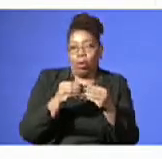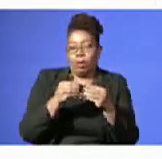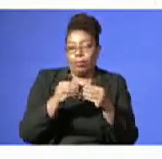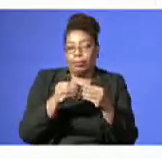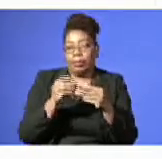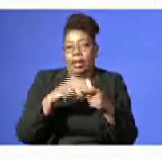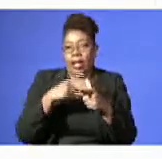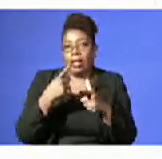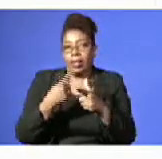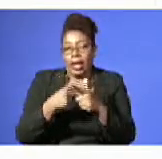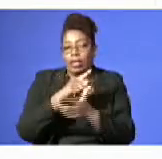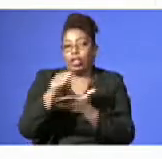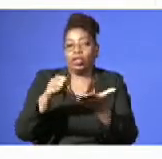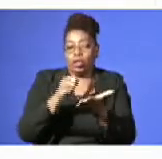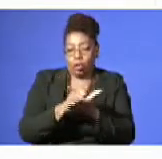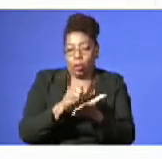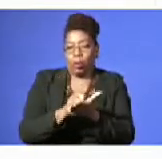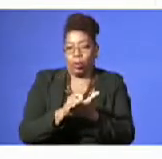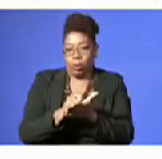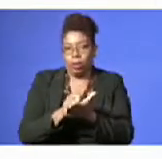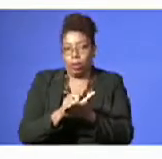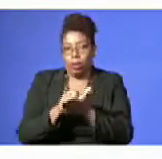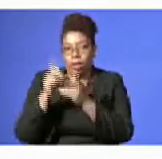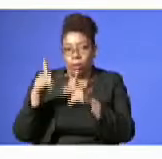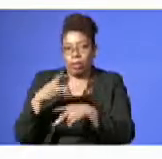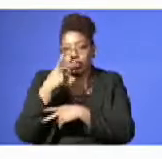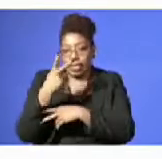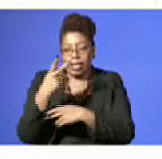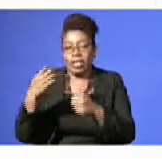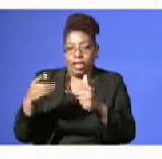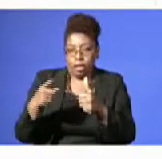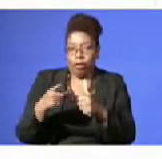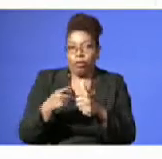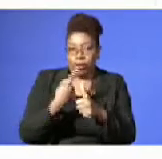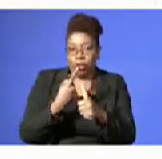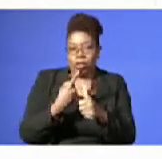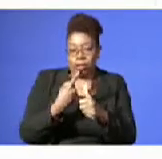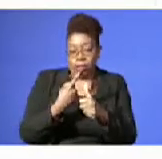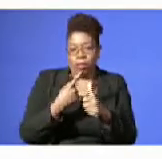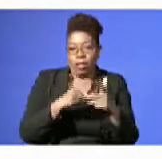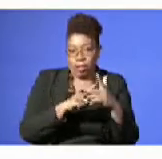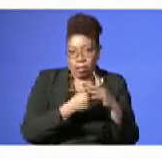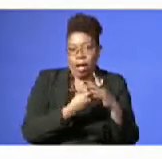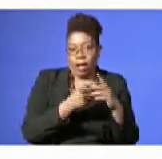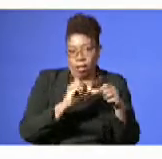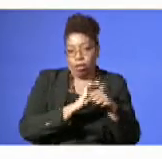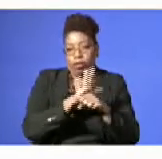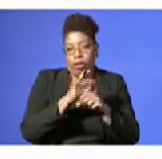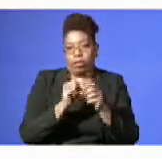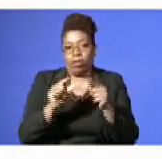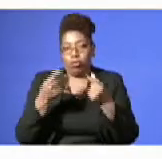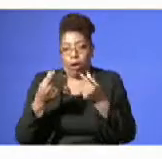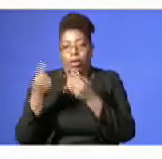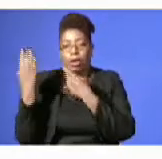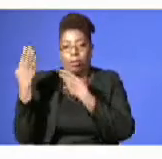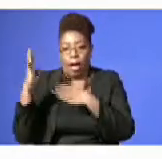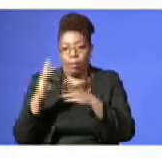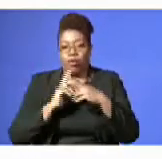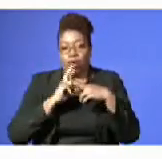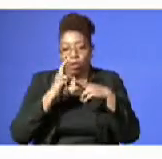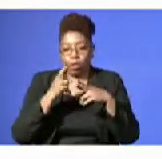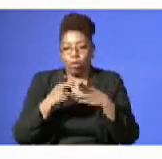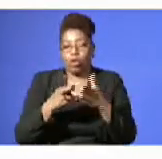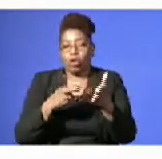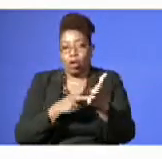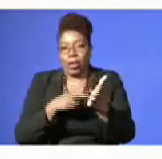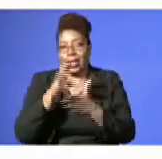more than their total cases seen in the first wave. Grand Bahama recorded a total of